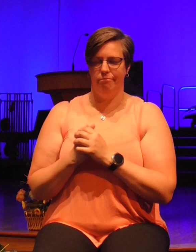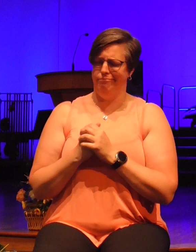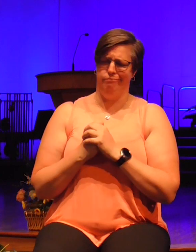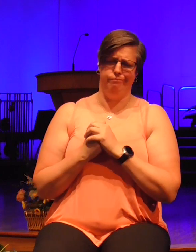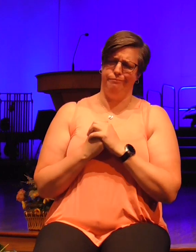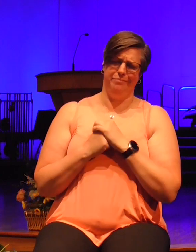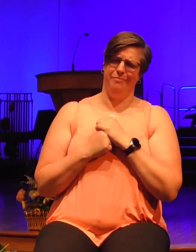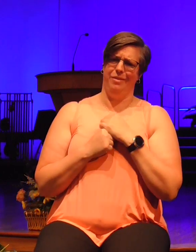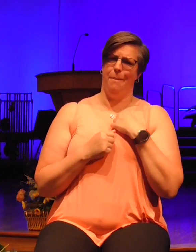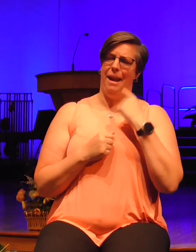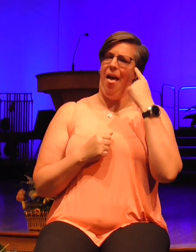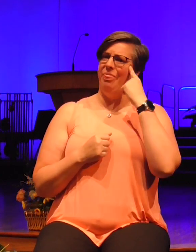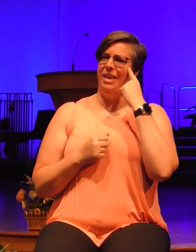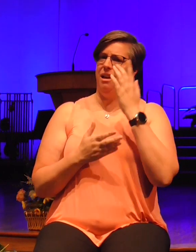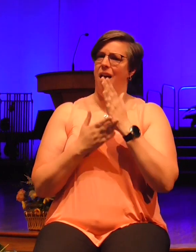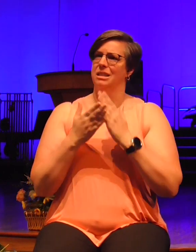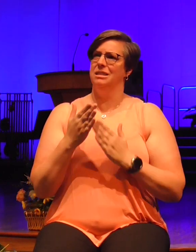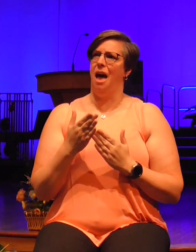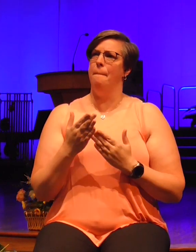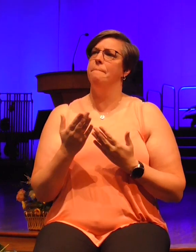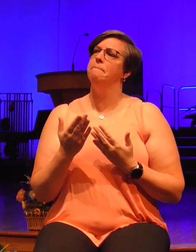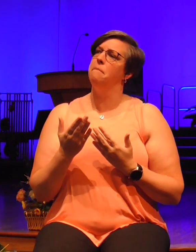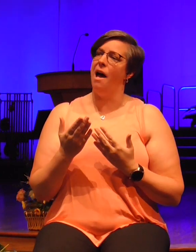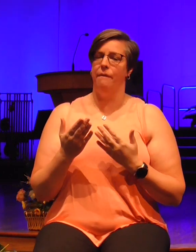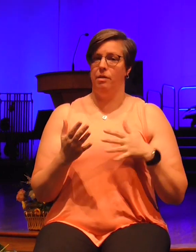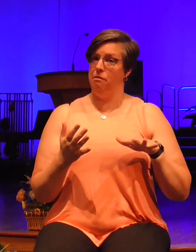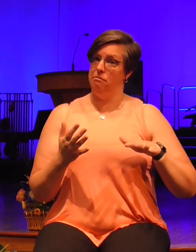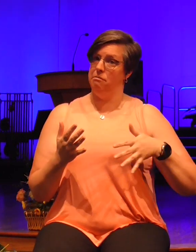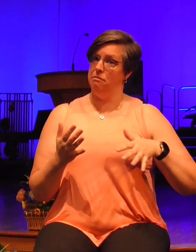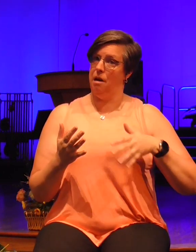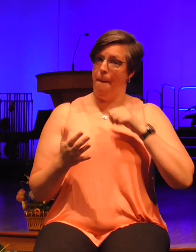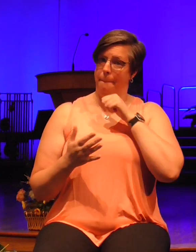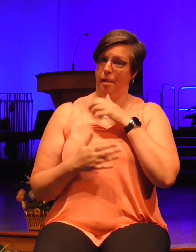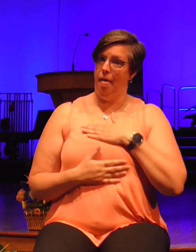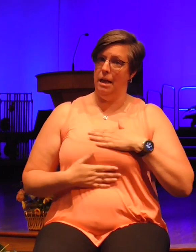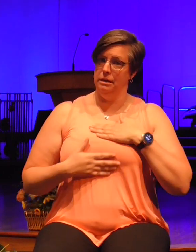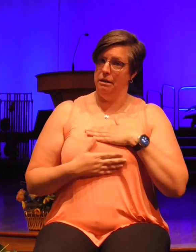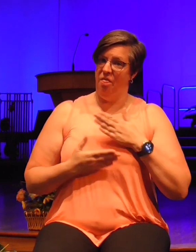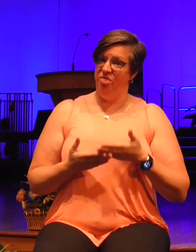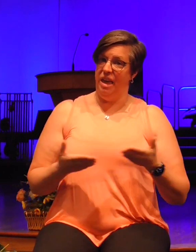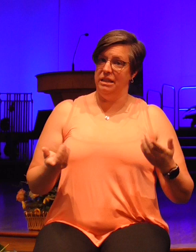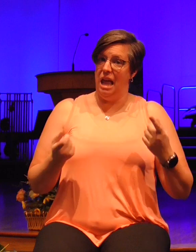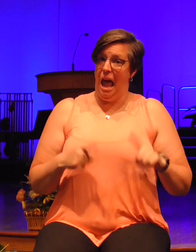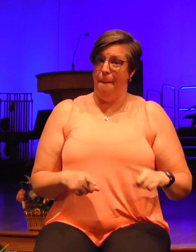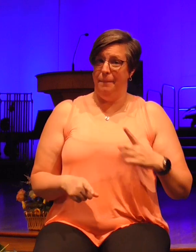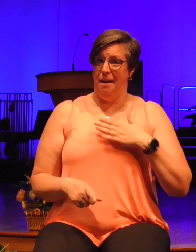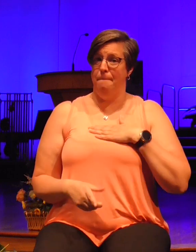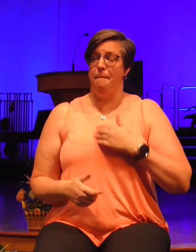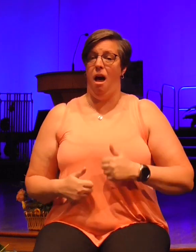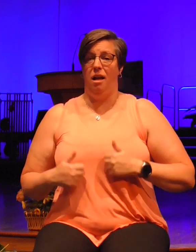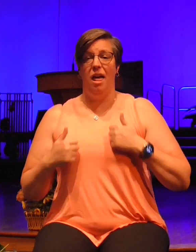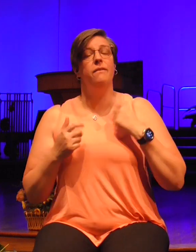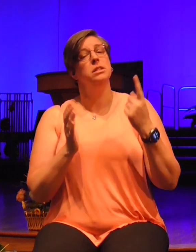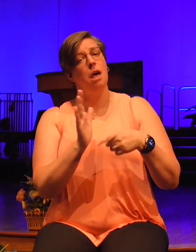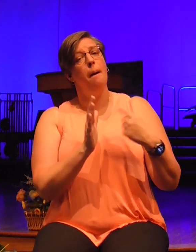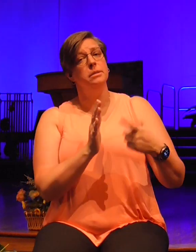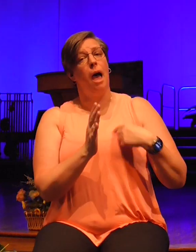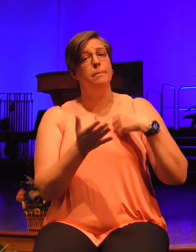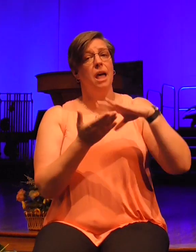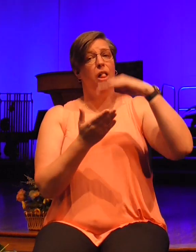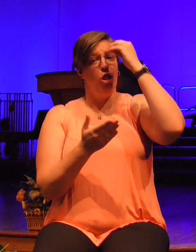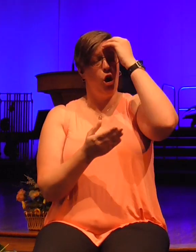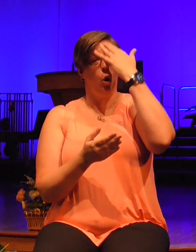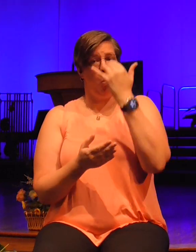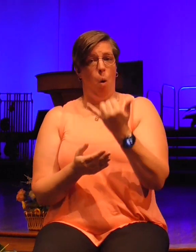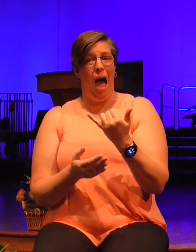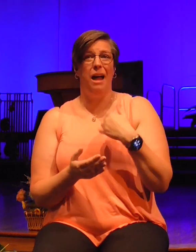I think back on some of the unpleasant things that occurred in my life, and sometimes I did learn why, and it